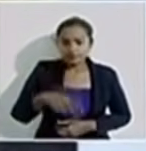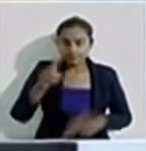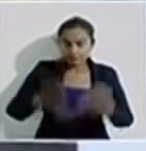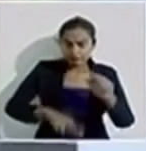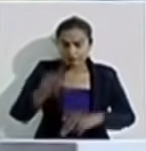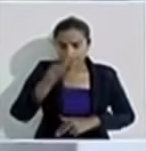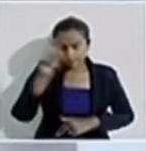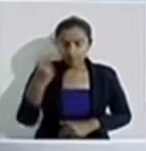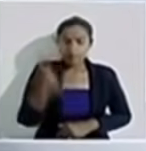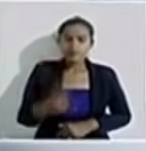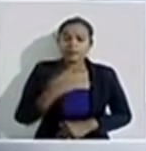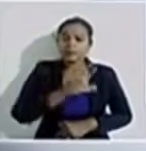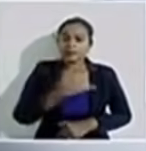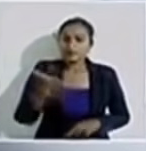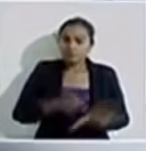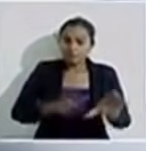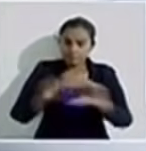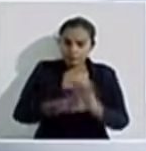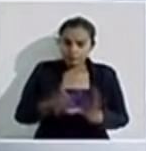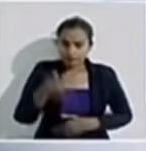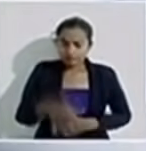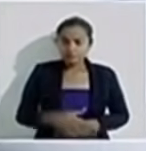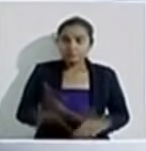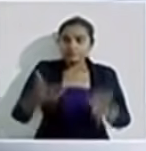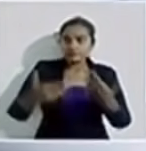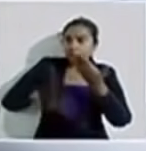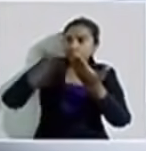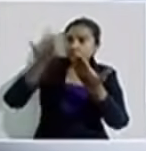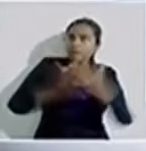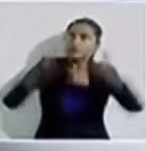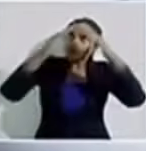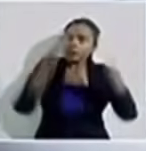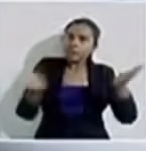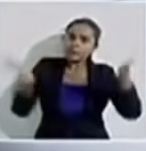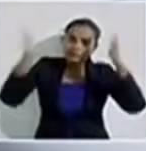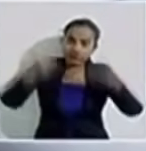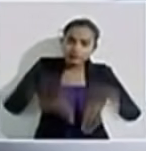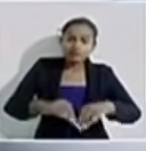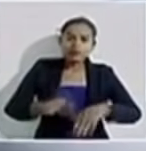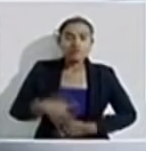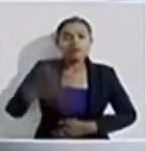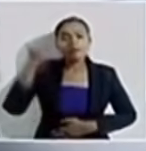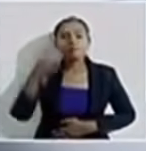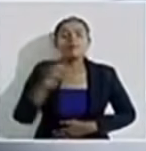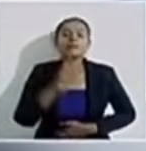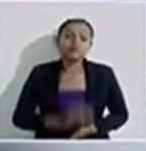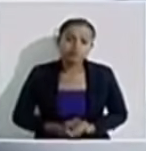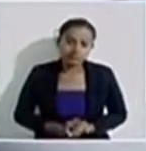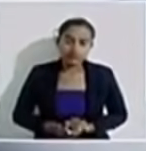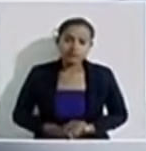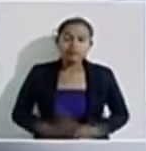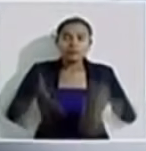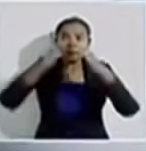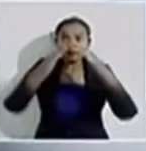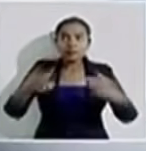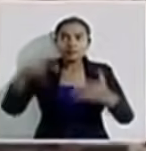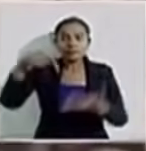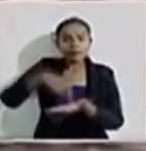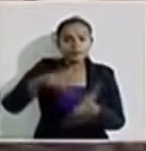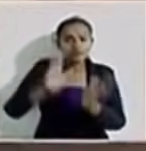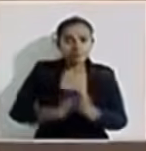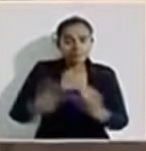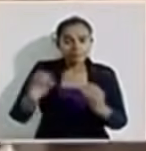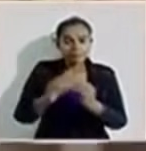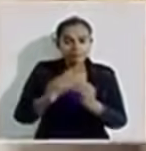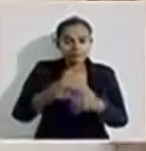of a wall and ceiling at a warehouse complex collapsed on him. The warehouse was situated down Babapulle Mawata in Grand Pass,